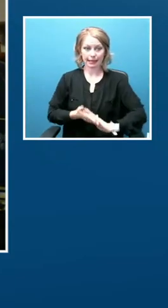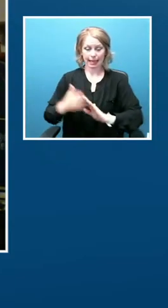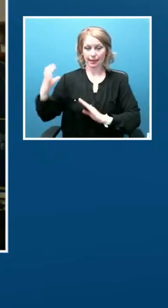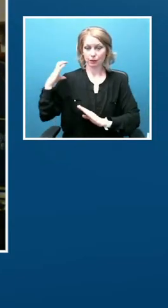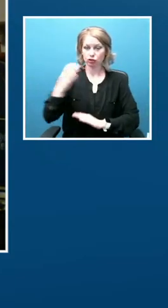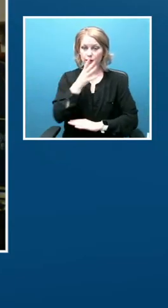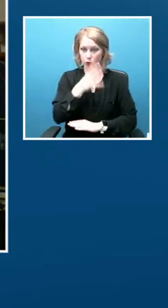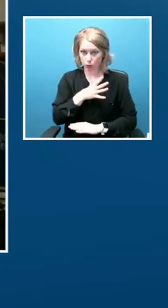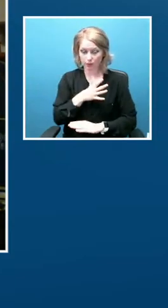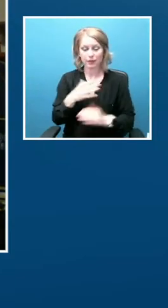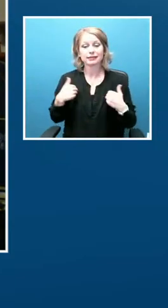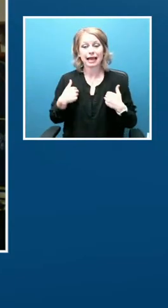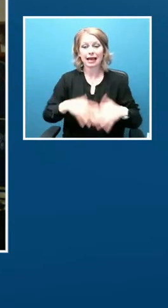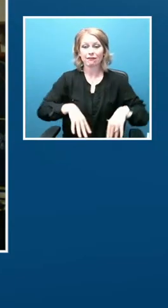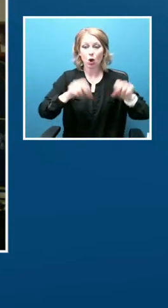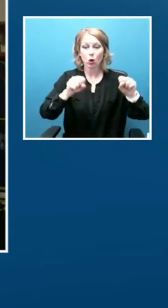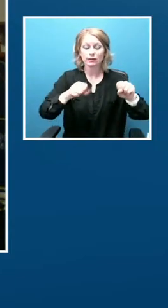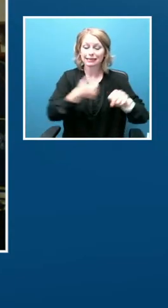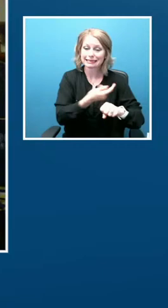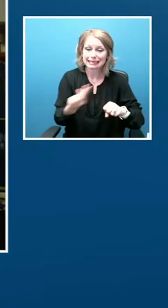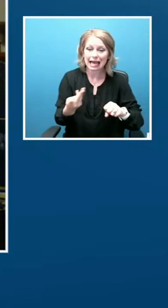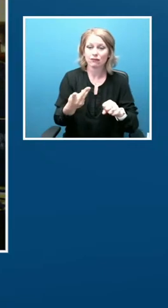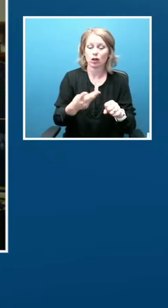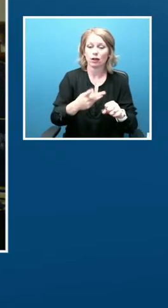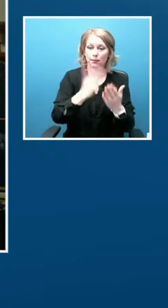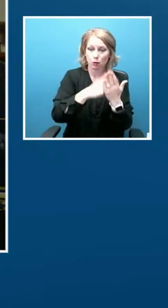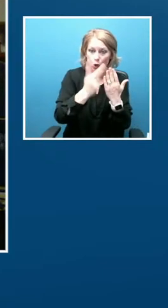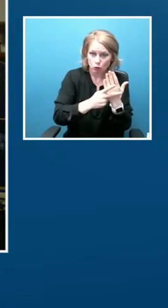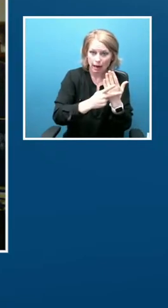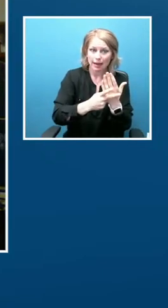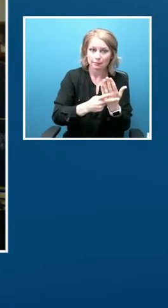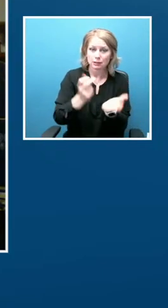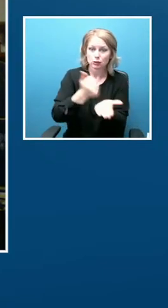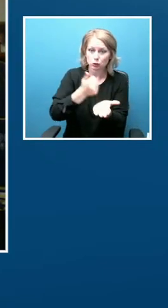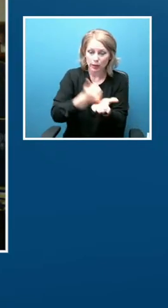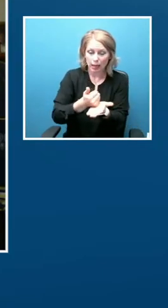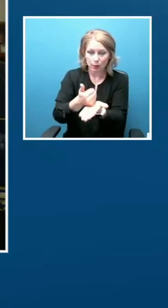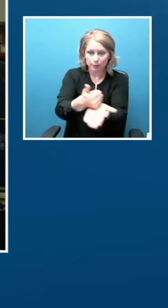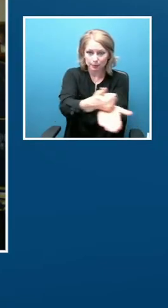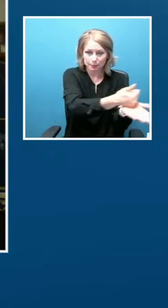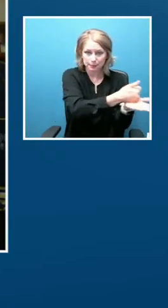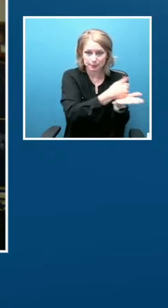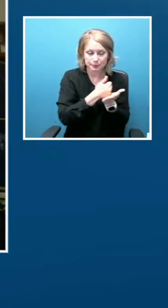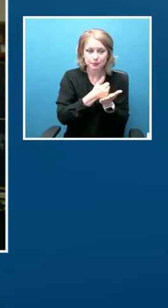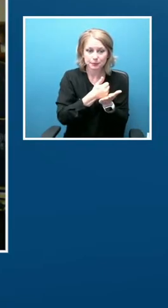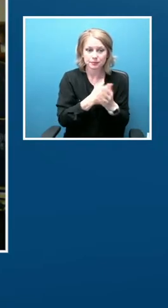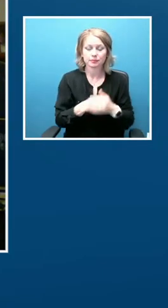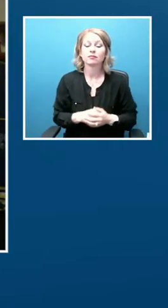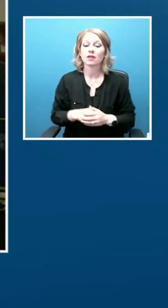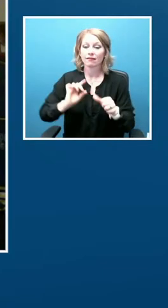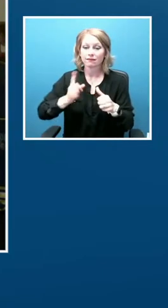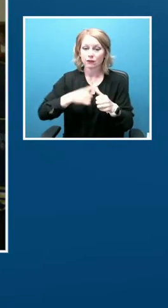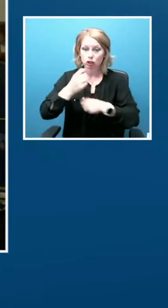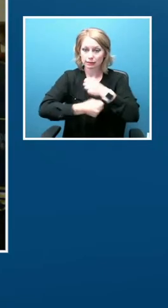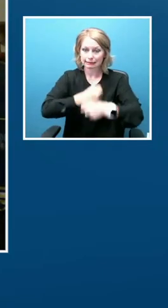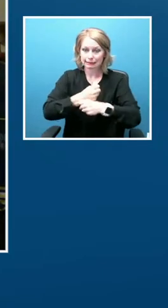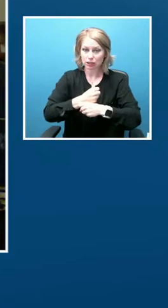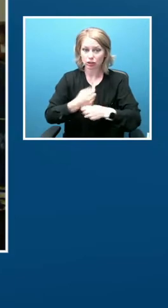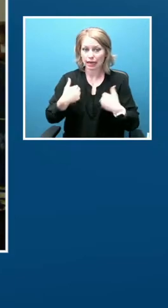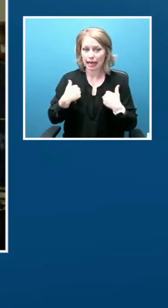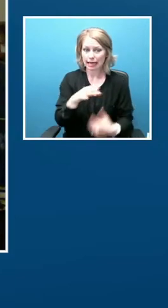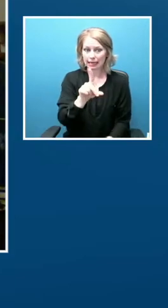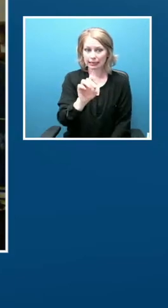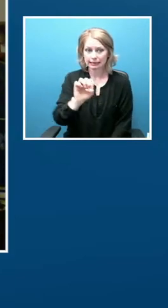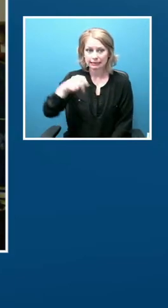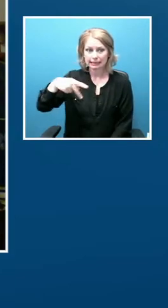reach underrepresented communities in West Virginia. Our first year, we conducted a deep canvas into marginalized